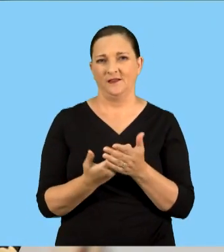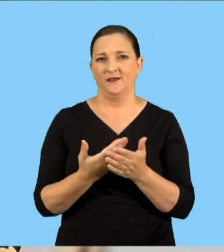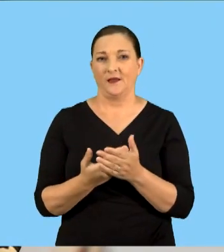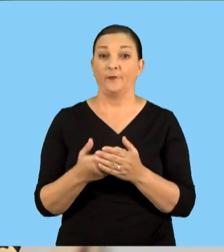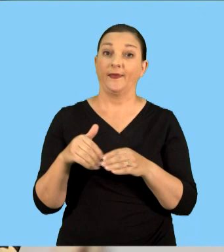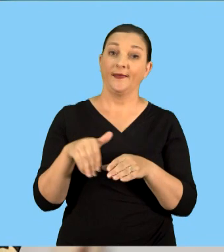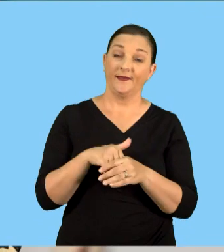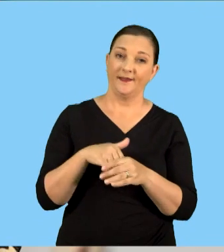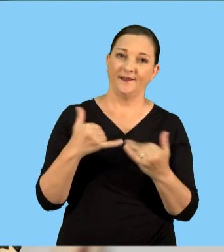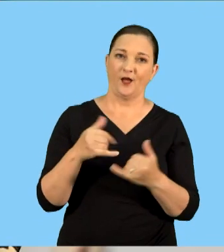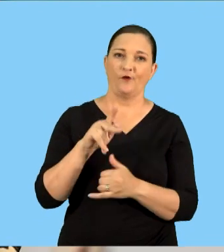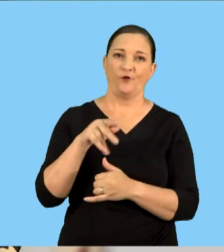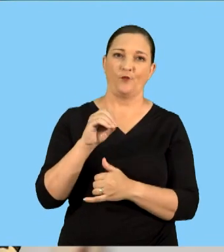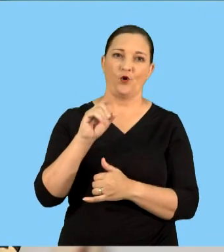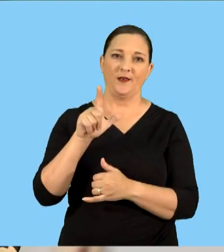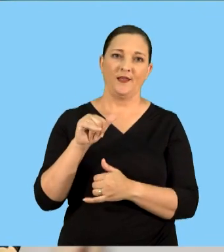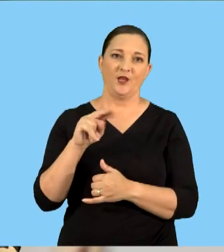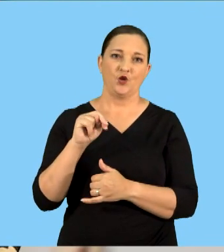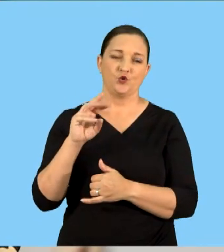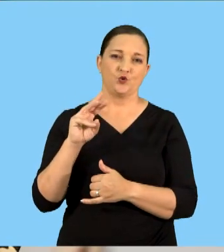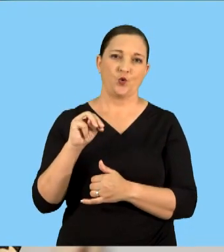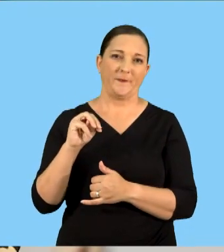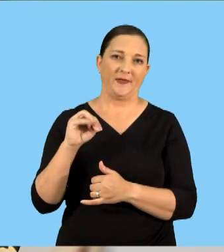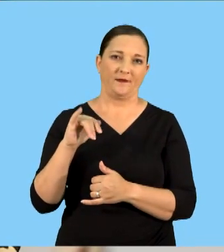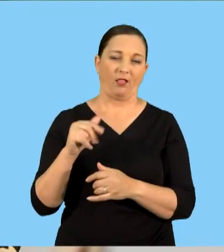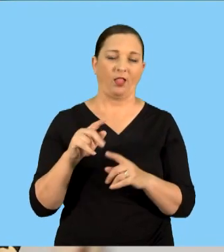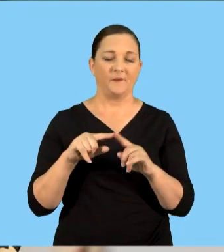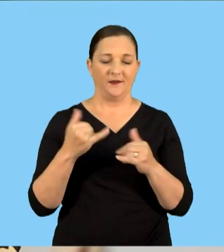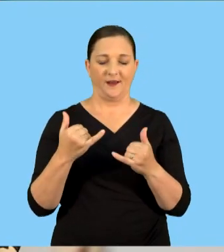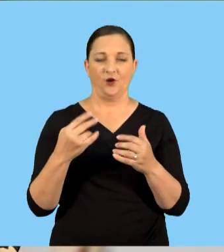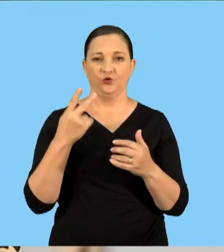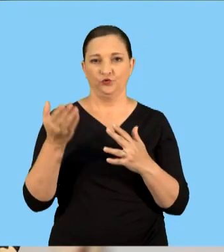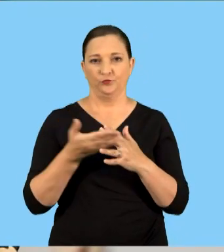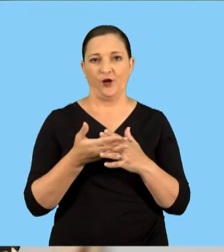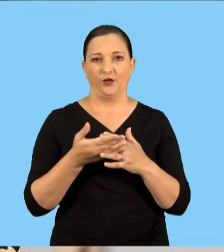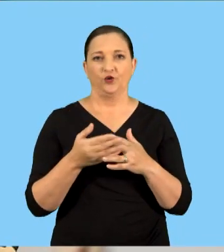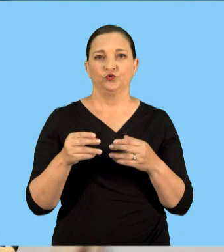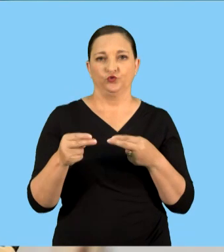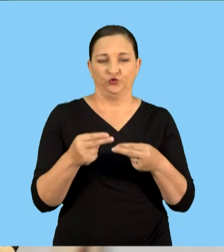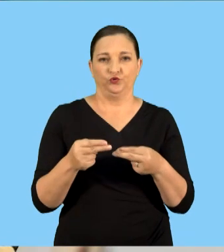that number. So that is a constant there, and that can be part of our polynomial.